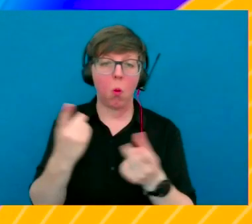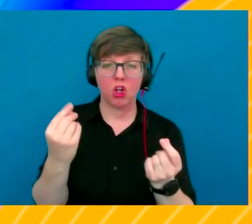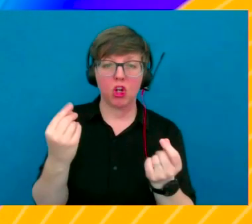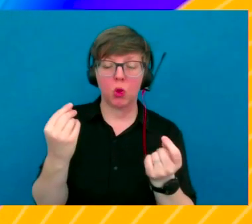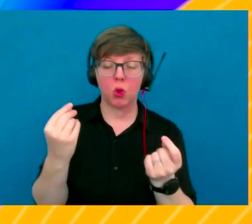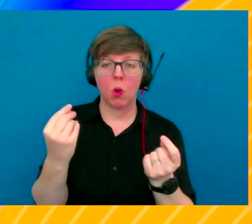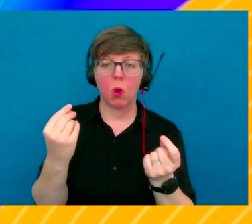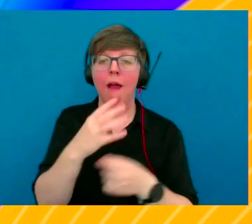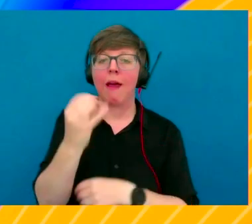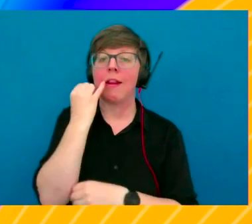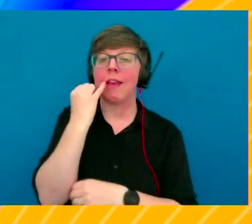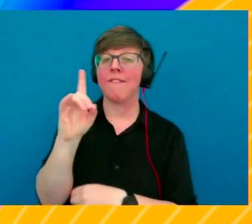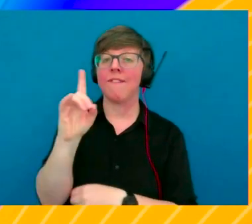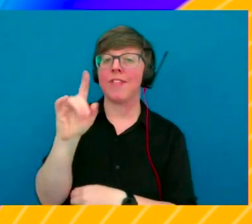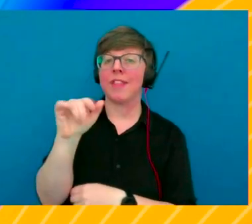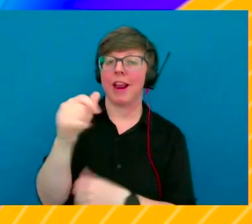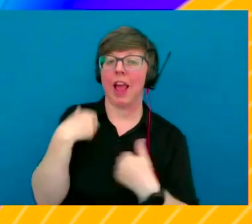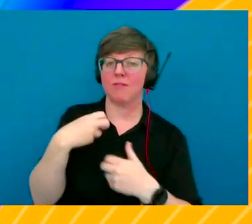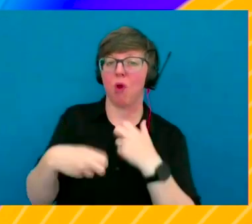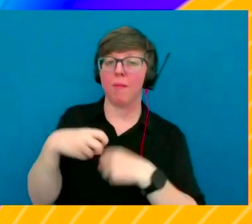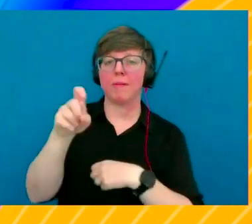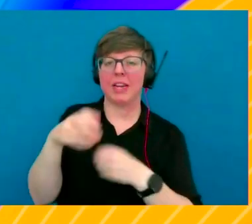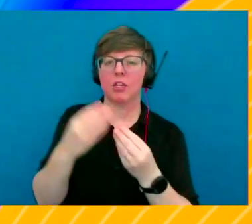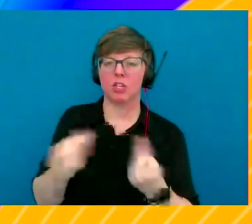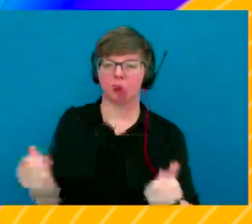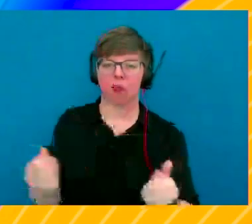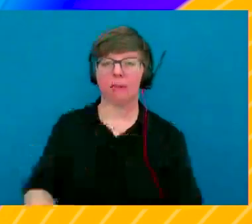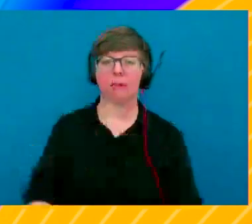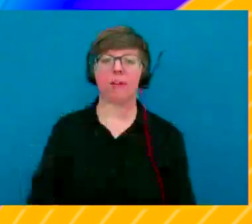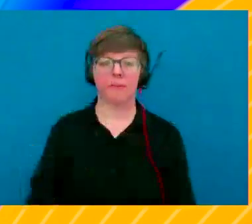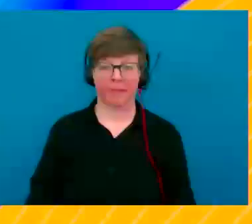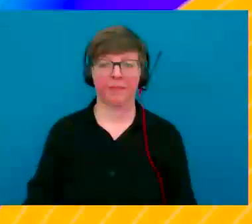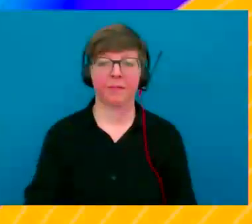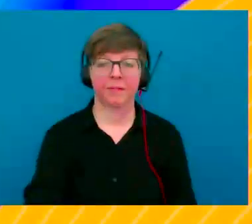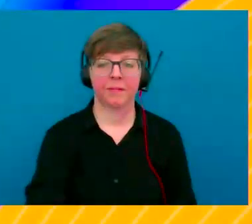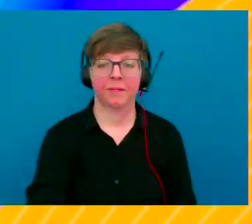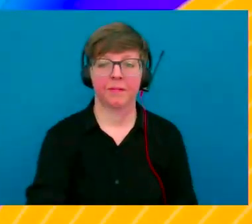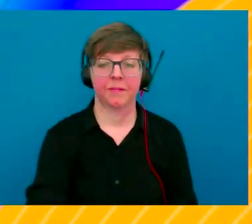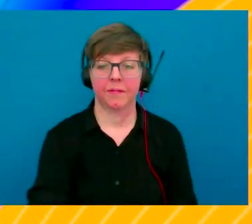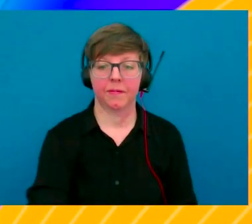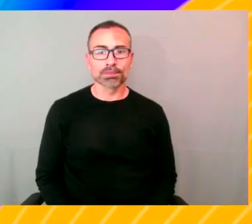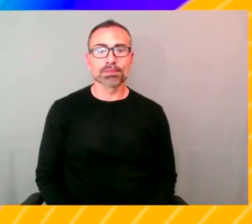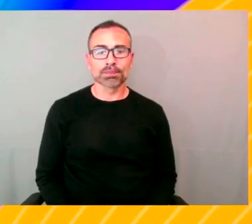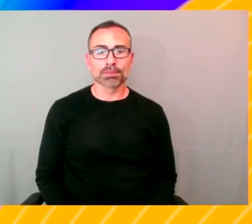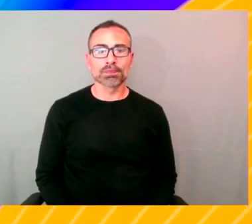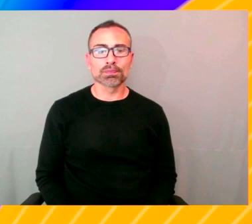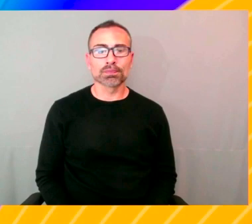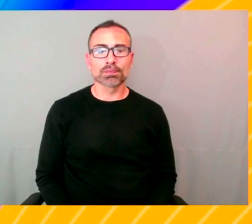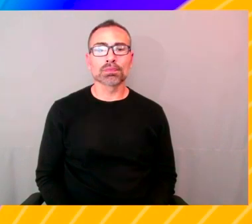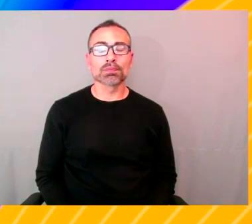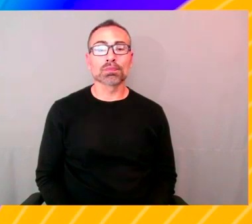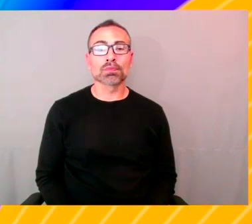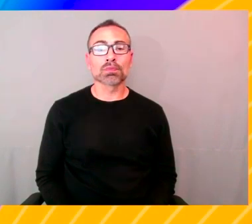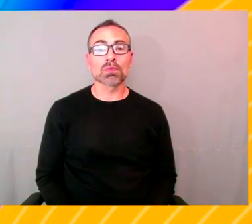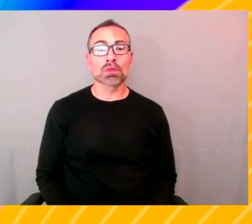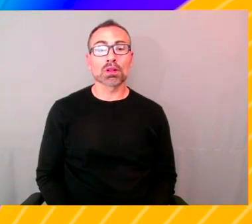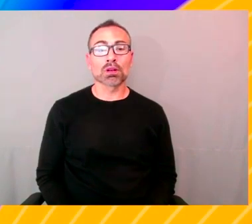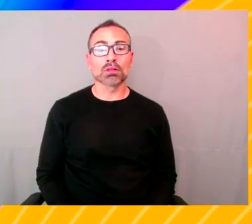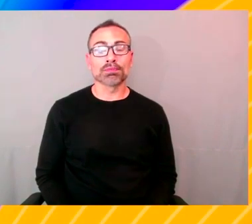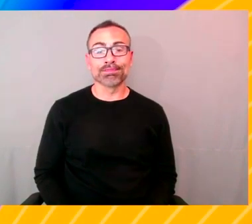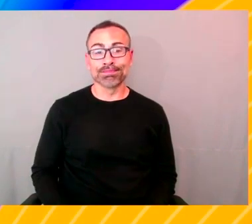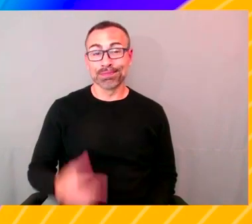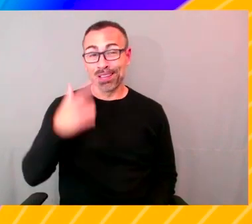data has problems that need to be solved via applying transformation steps. And in the interest of speed, I've